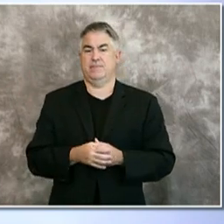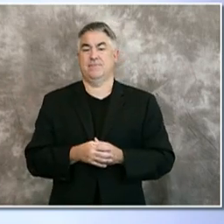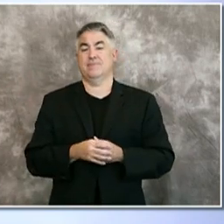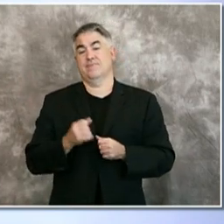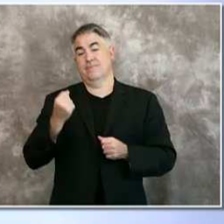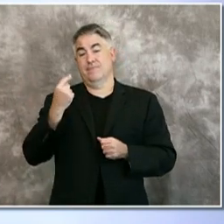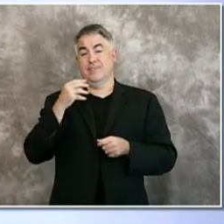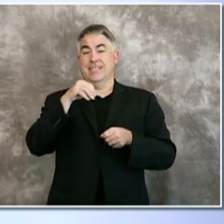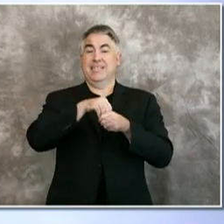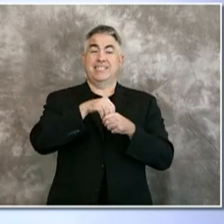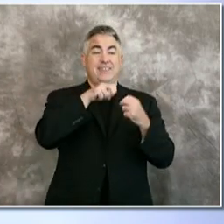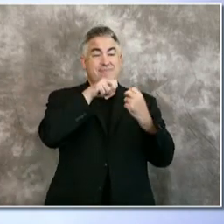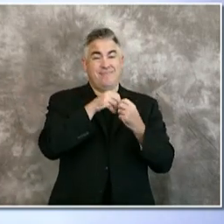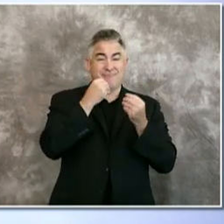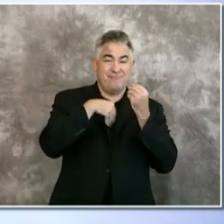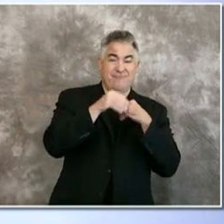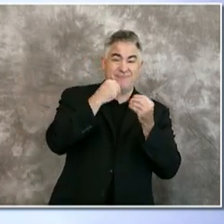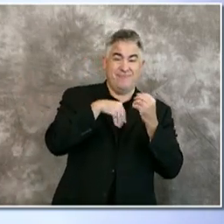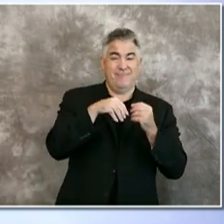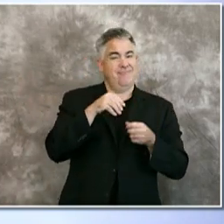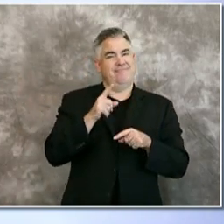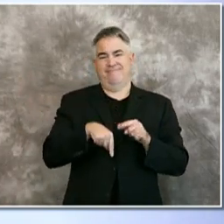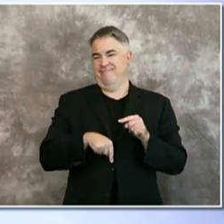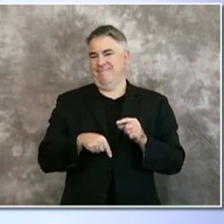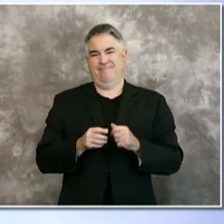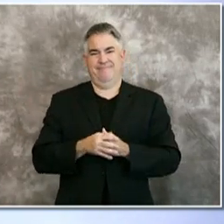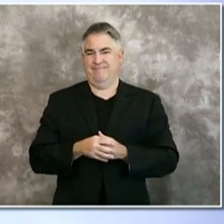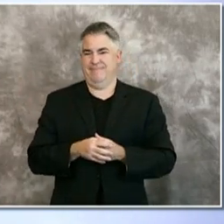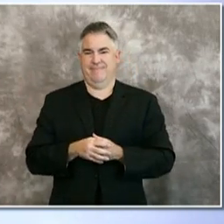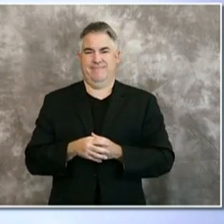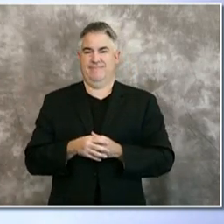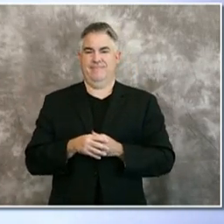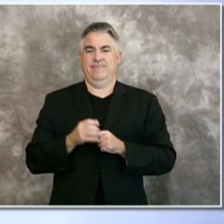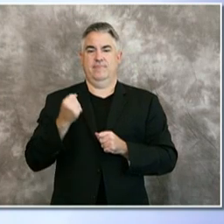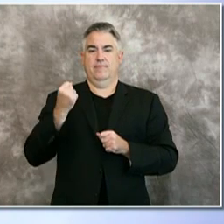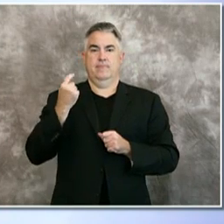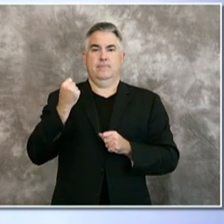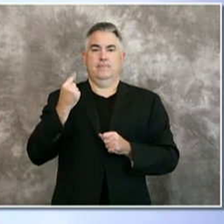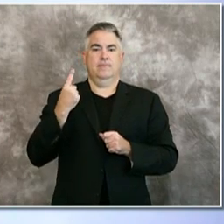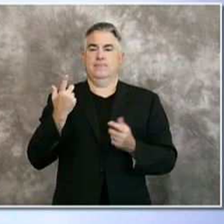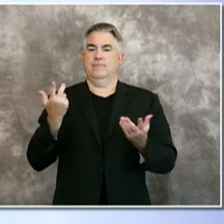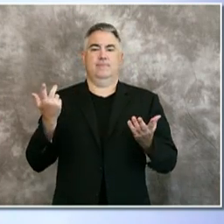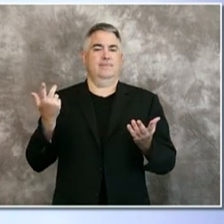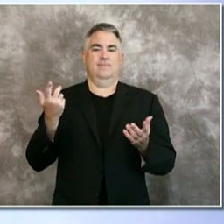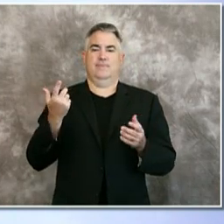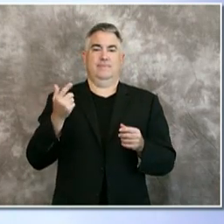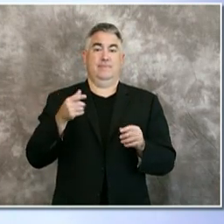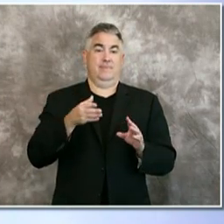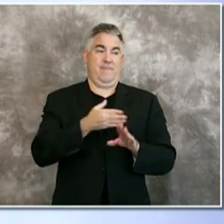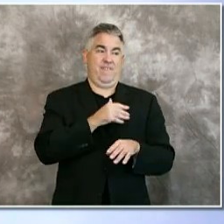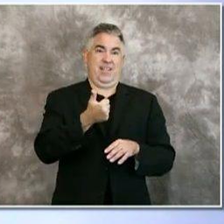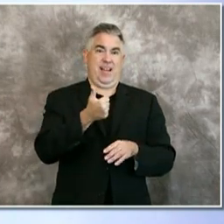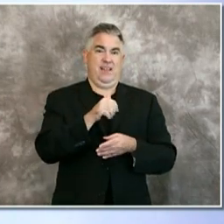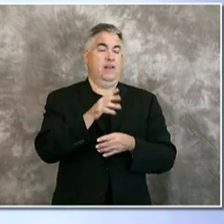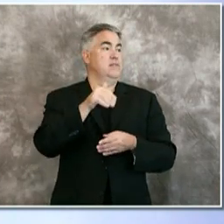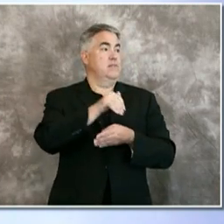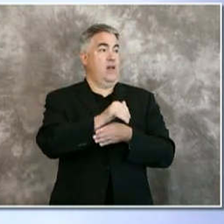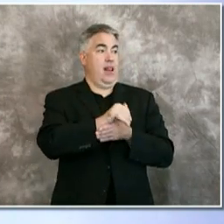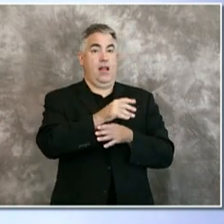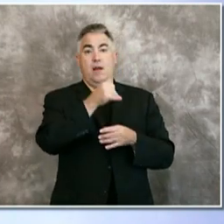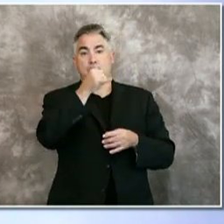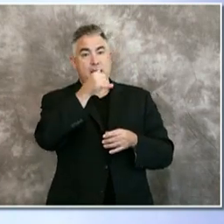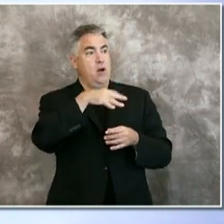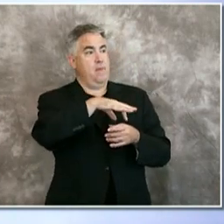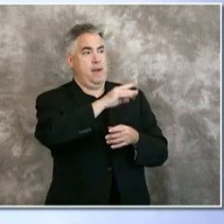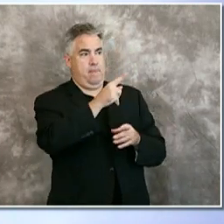sells food must cease on-site food consumption by 10 p.m. with all customers out by 11. Now,